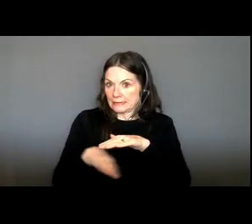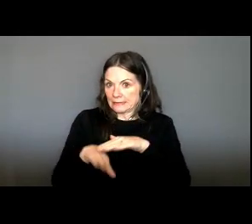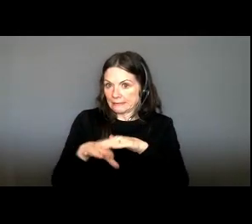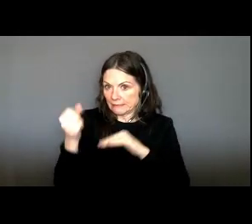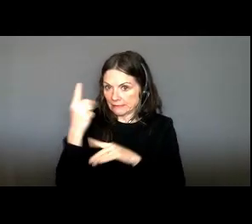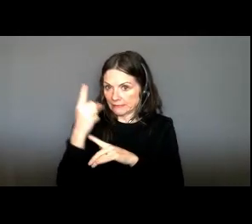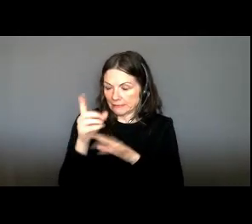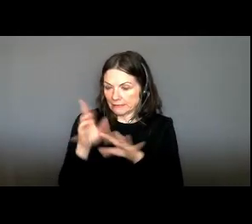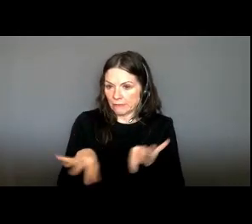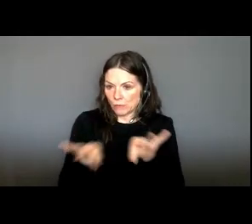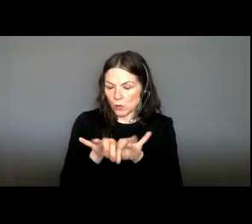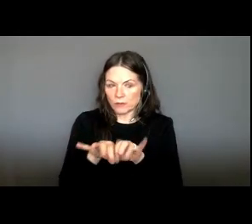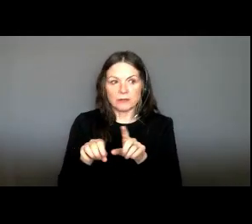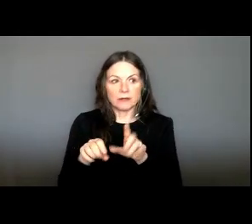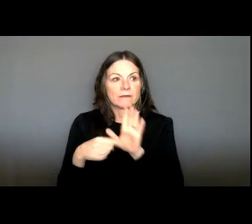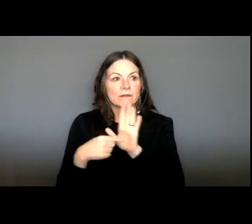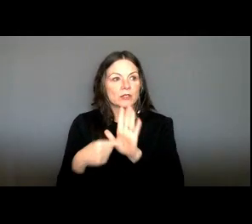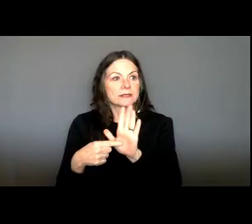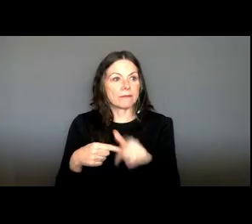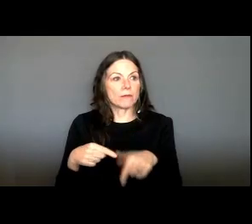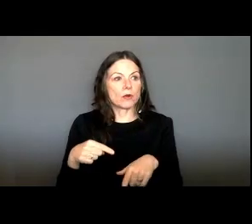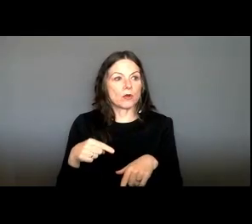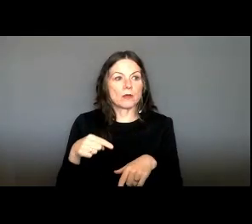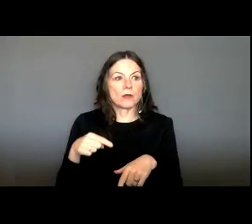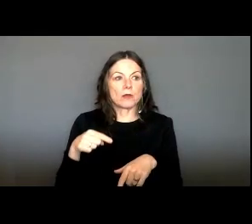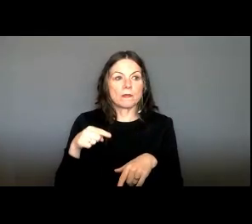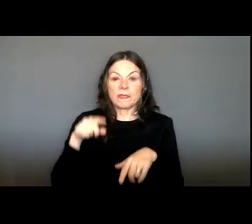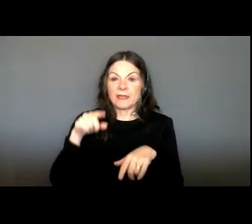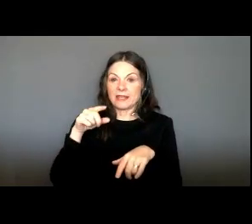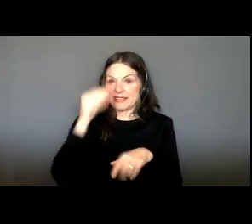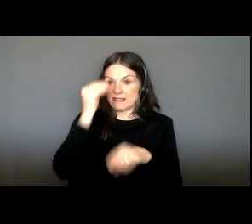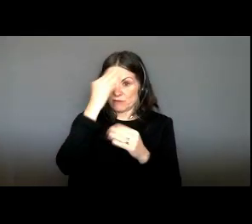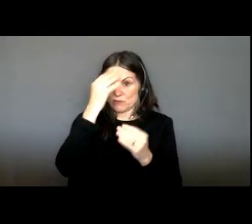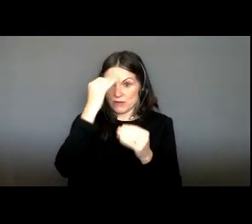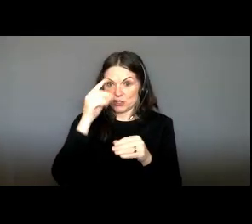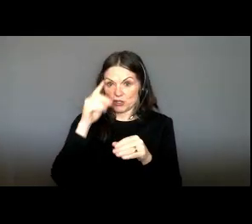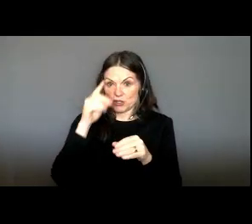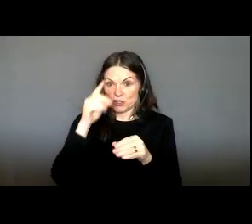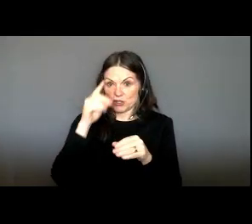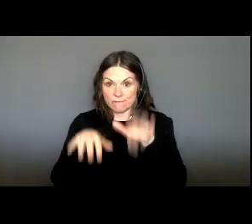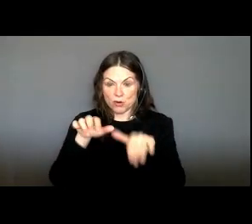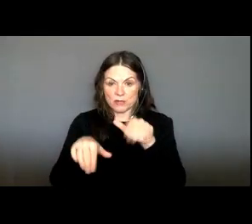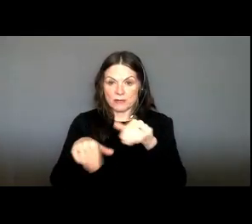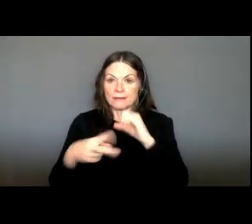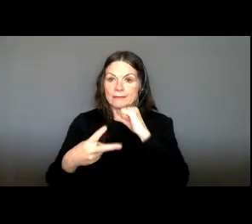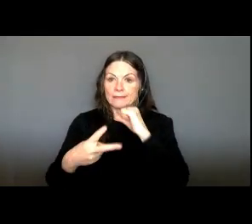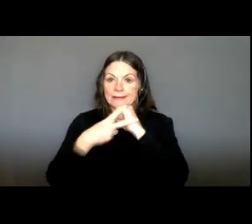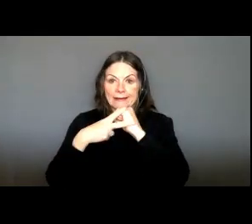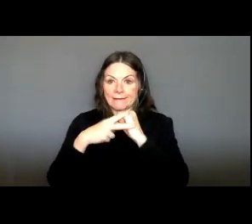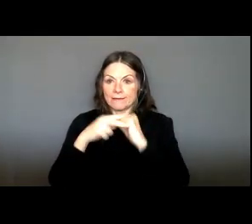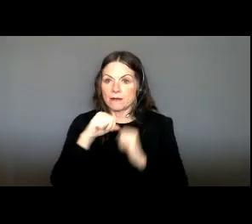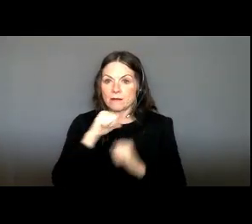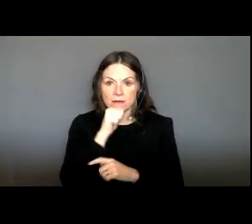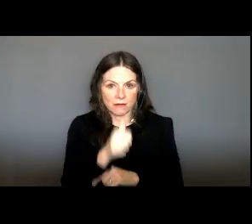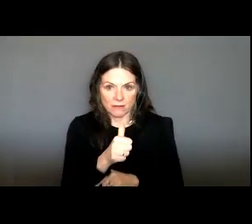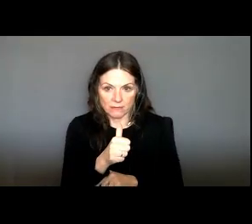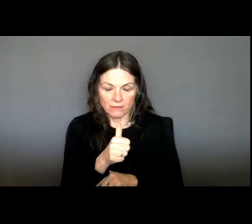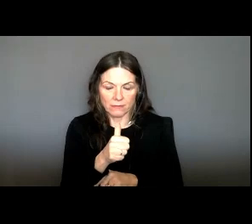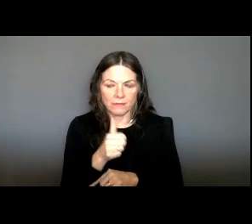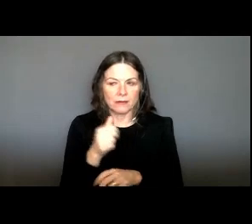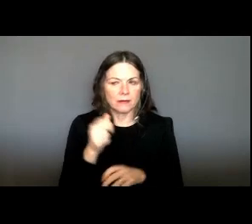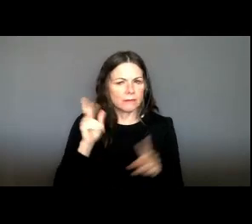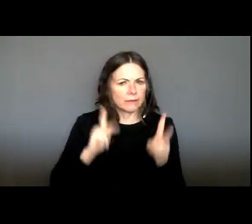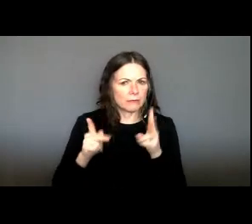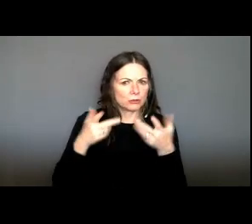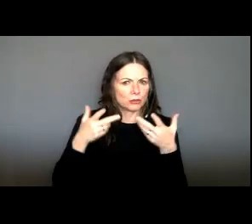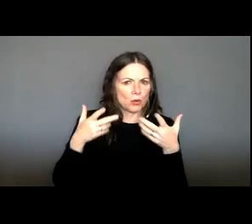information input in the Benefits Wayfinder is not stored. Often people are not comfortable sharing